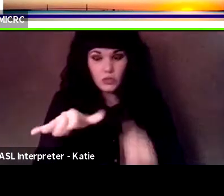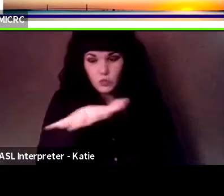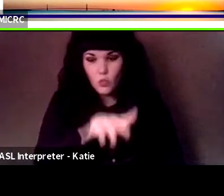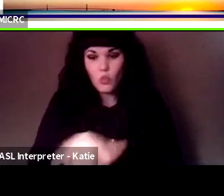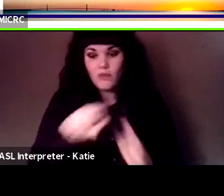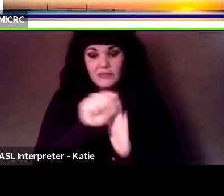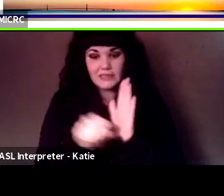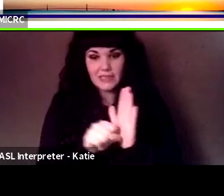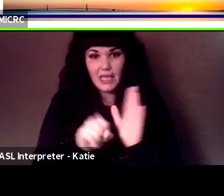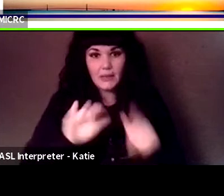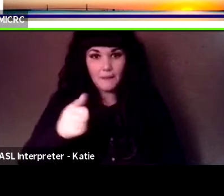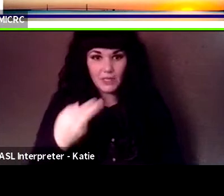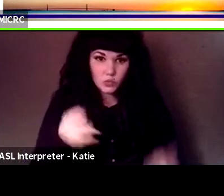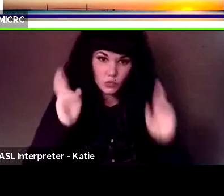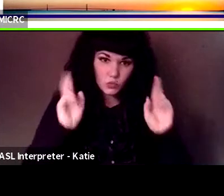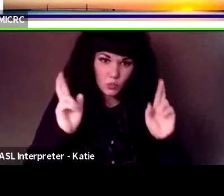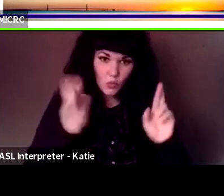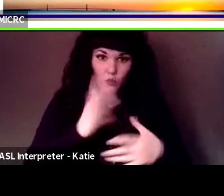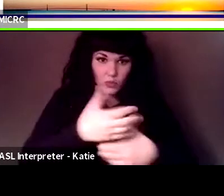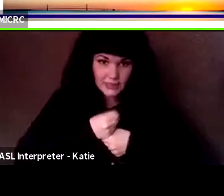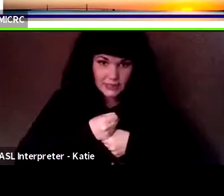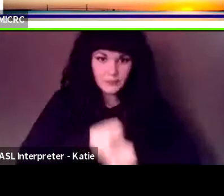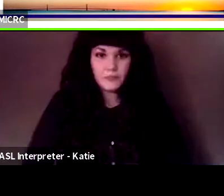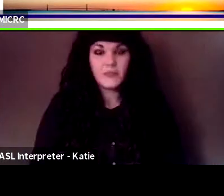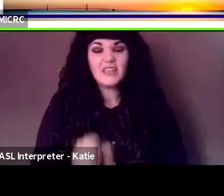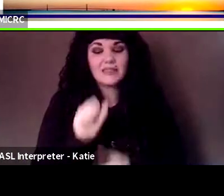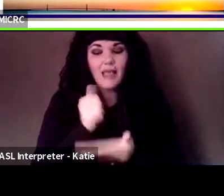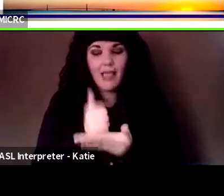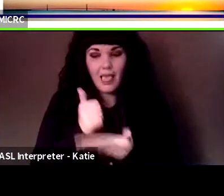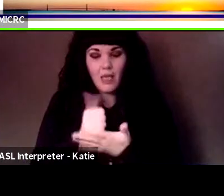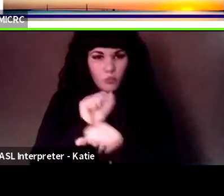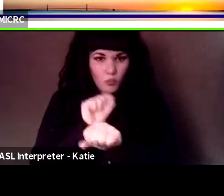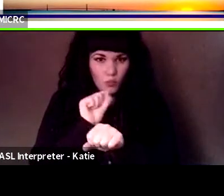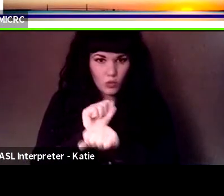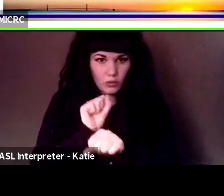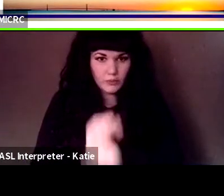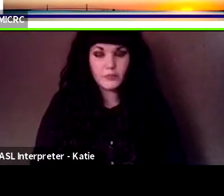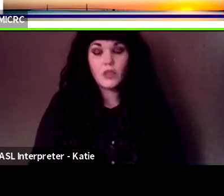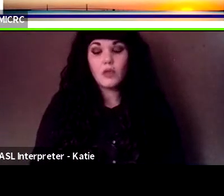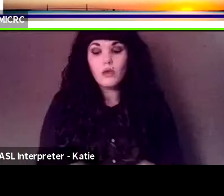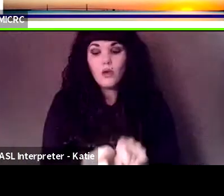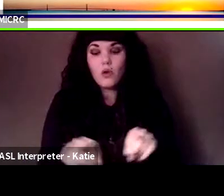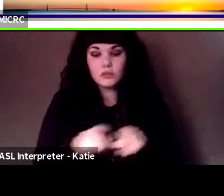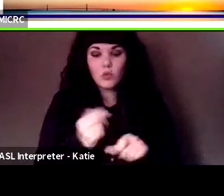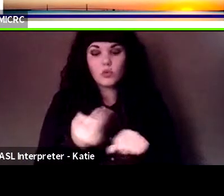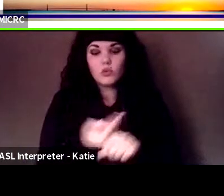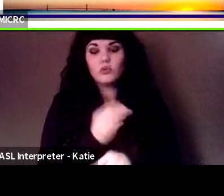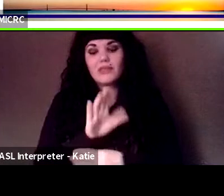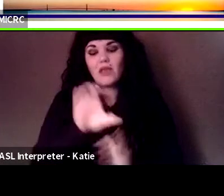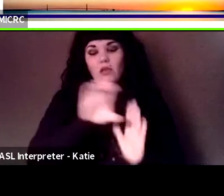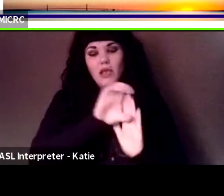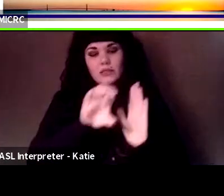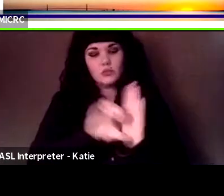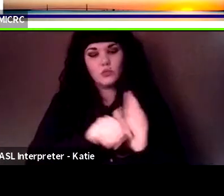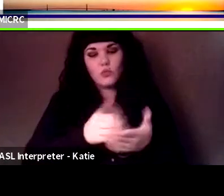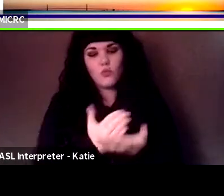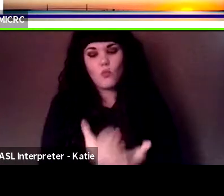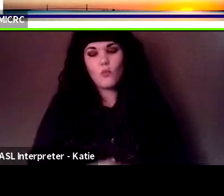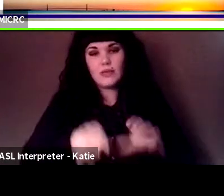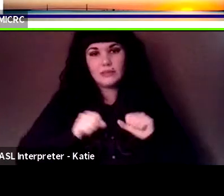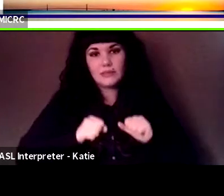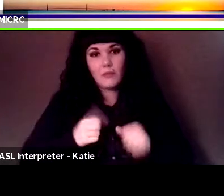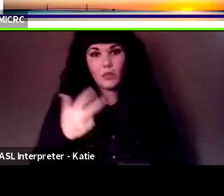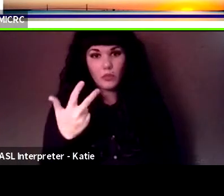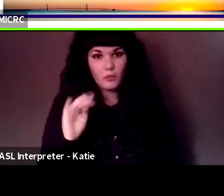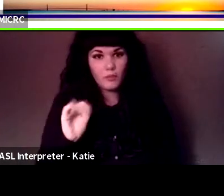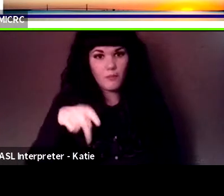their work. They also exercise their constitutional right to adopt the 3 maps for each